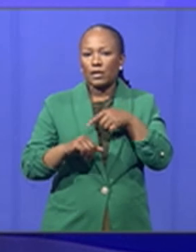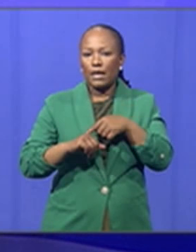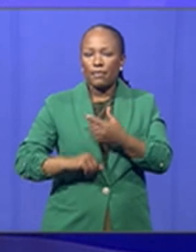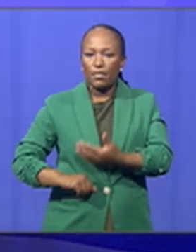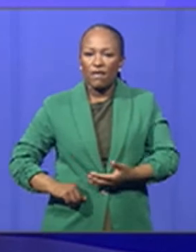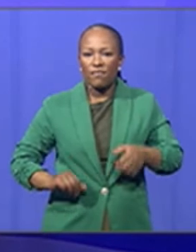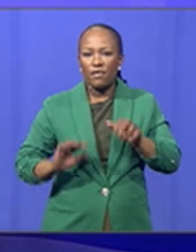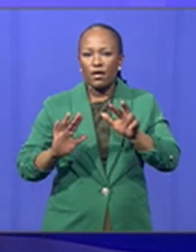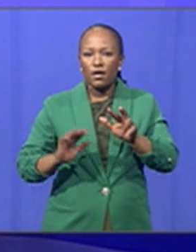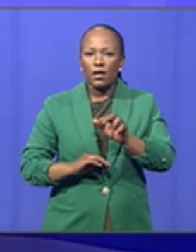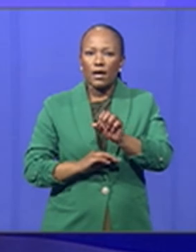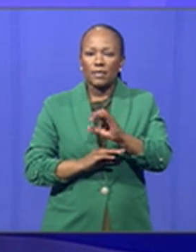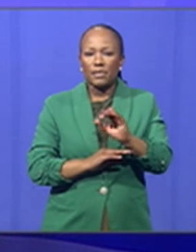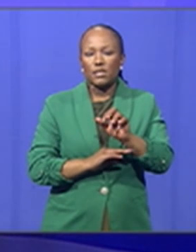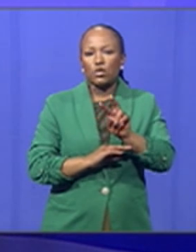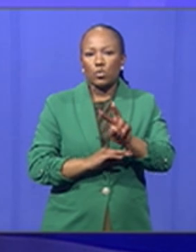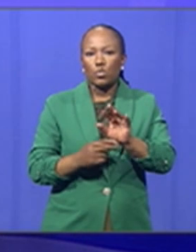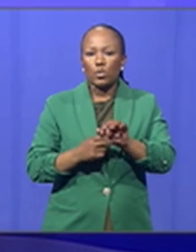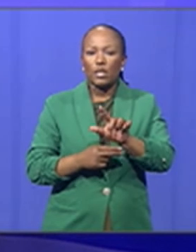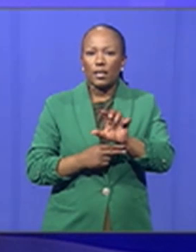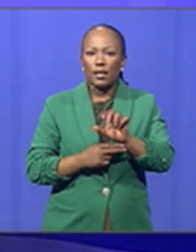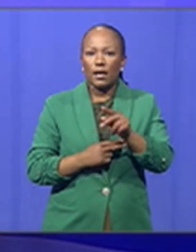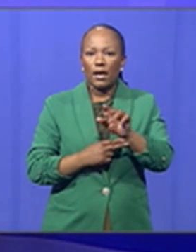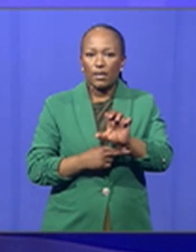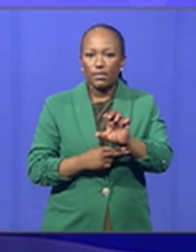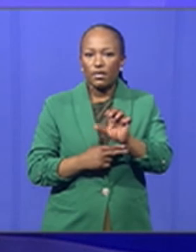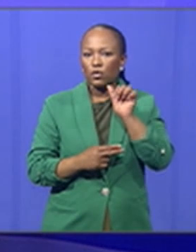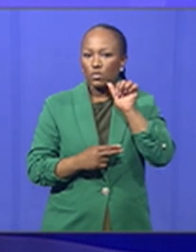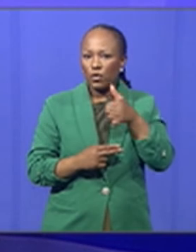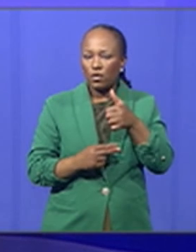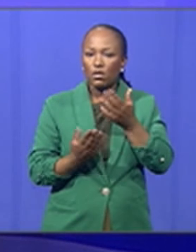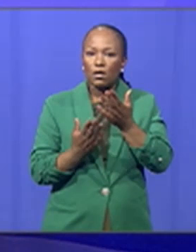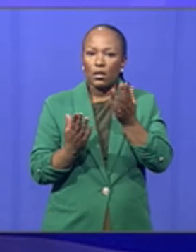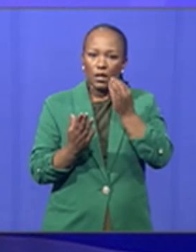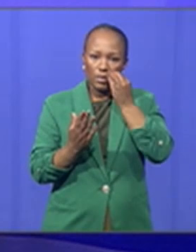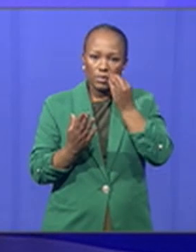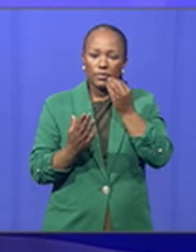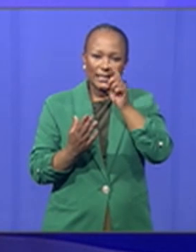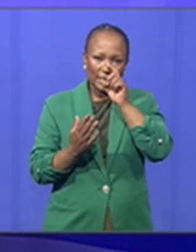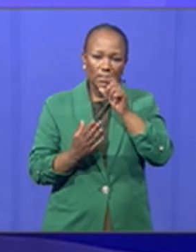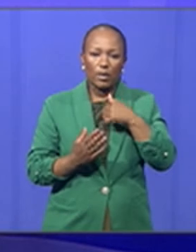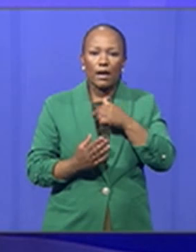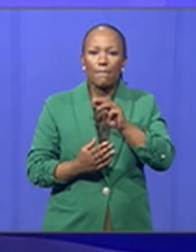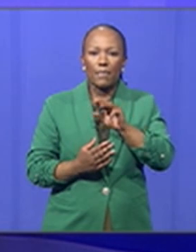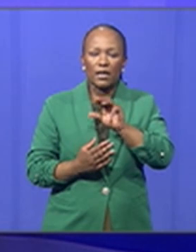tšwa go iri ya boseswai mo go SABC 2 le go SABC Legae go sasa. Ga bjale kgaetšedi